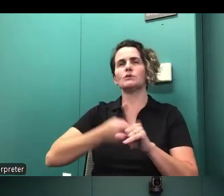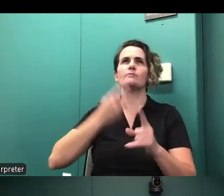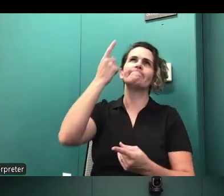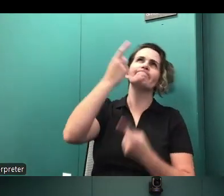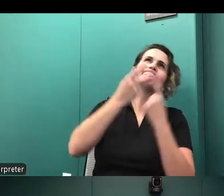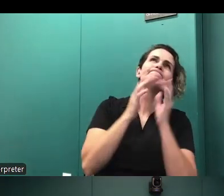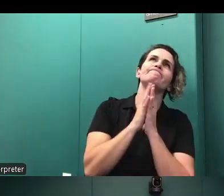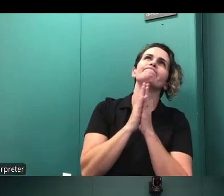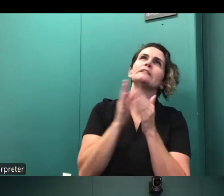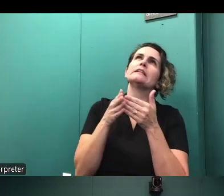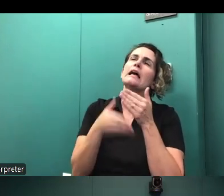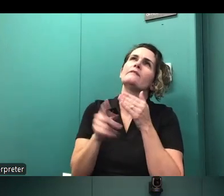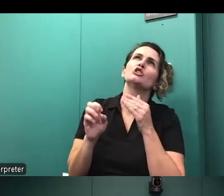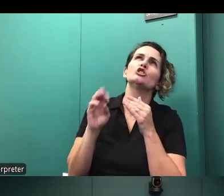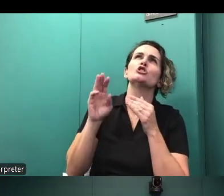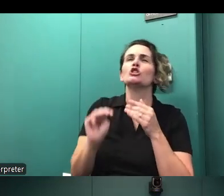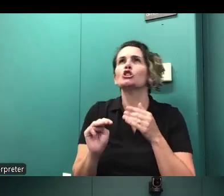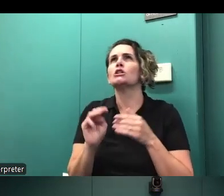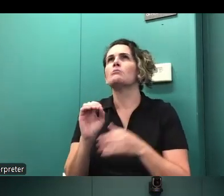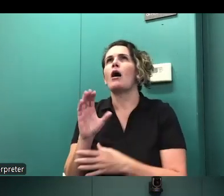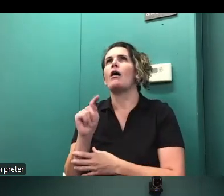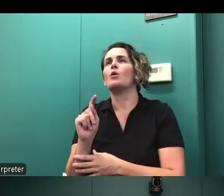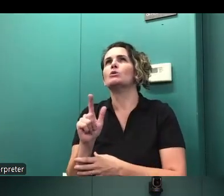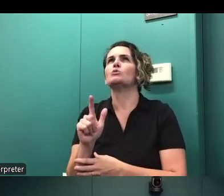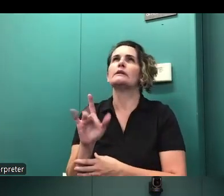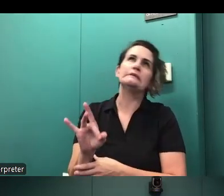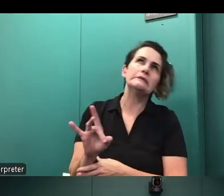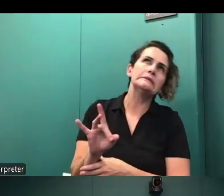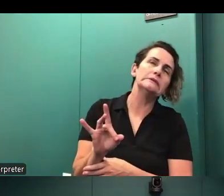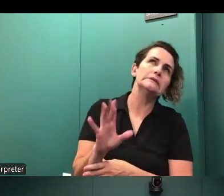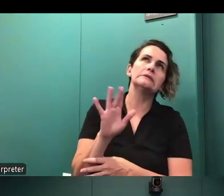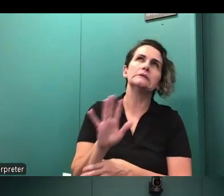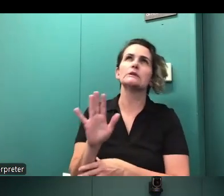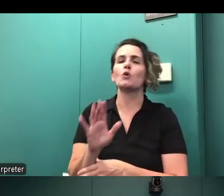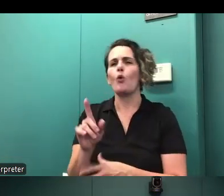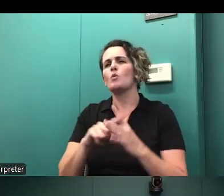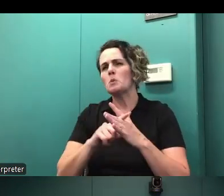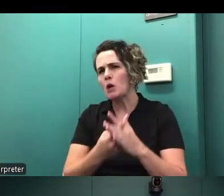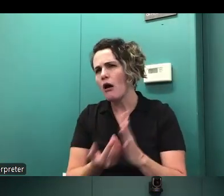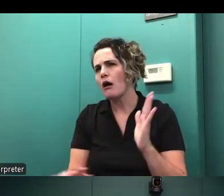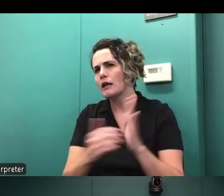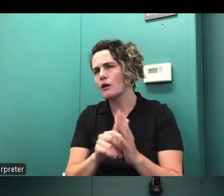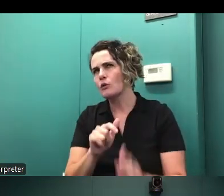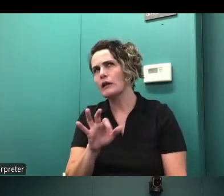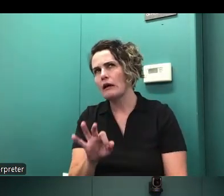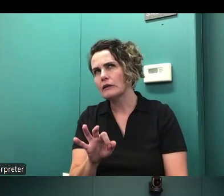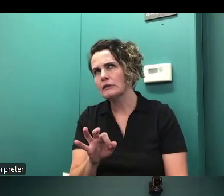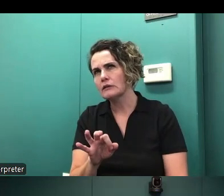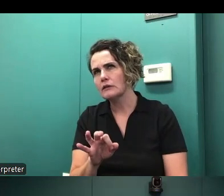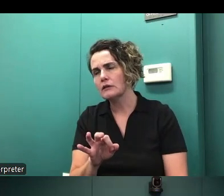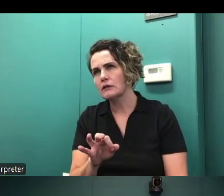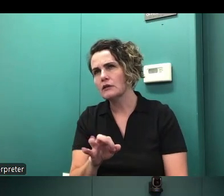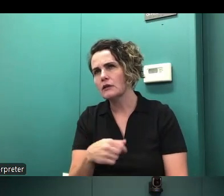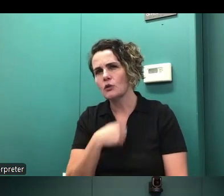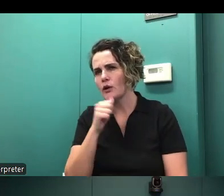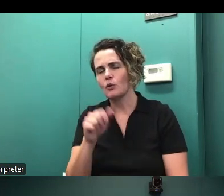okay, it's the end of the term on October 28th. And they're going to start again on the 29th with somebody. So I don't send